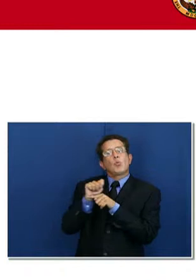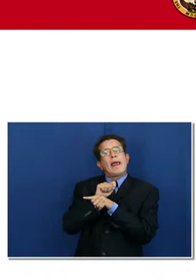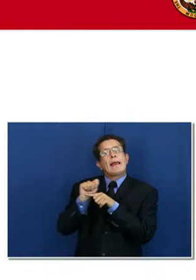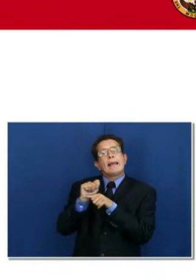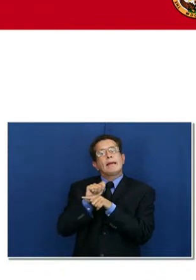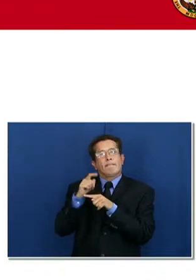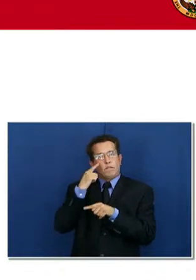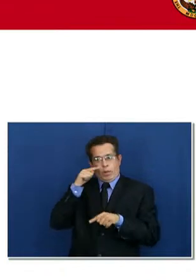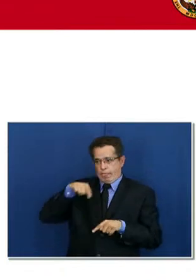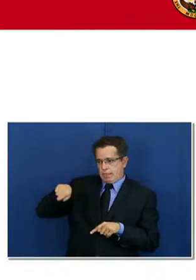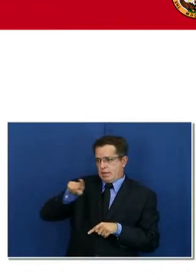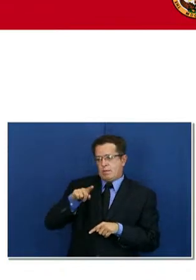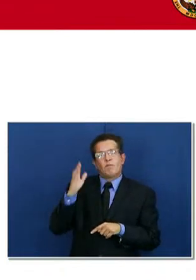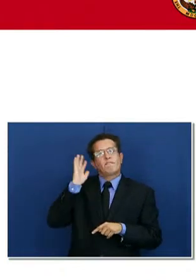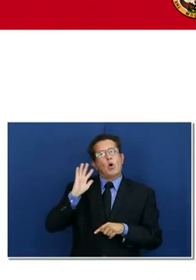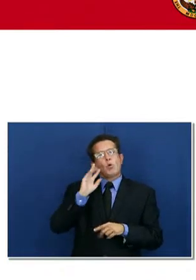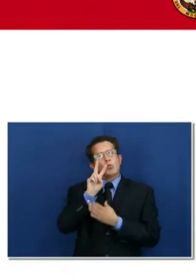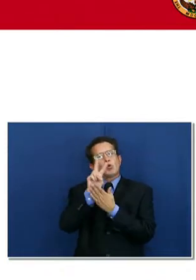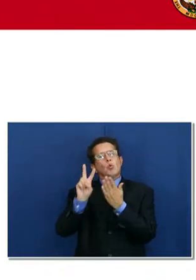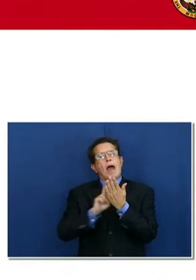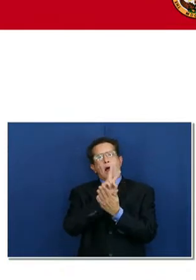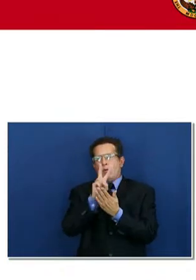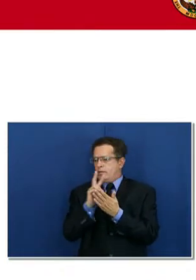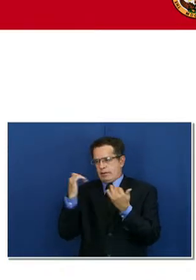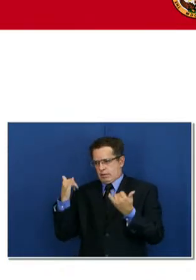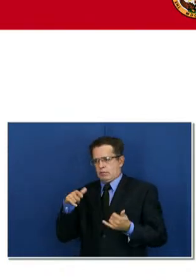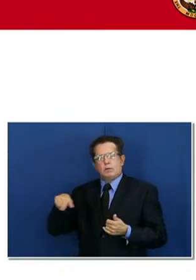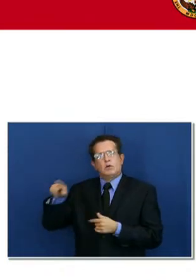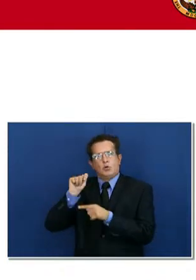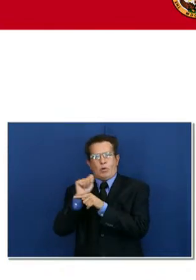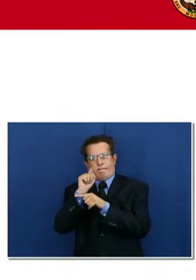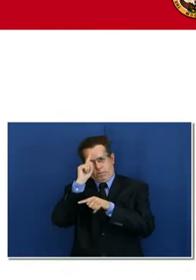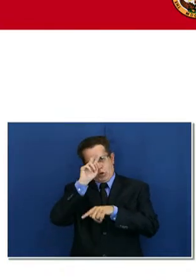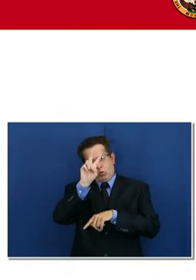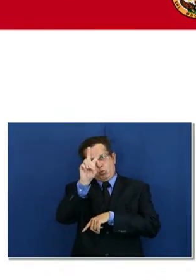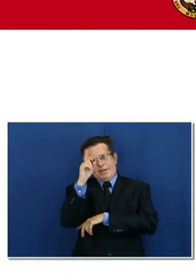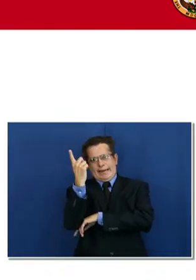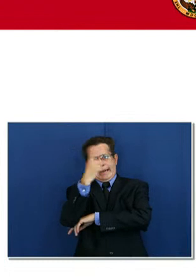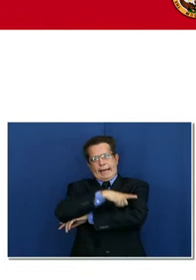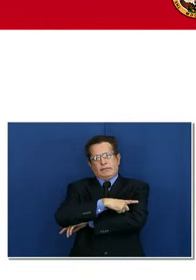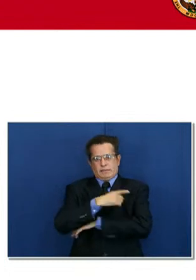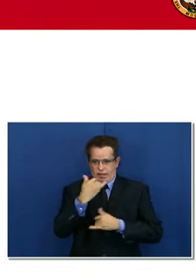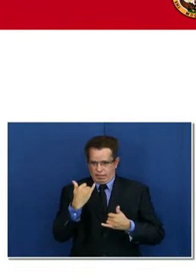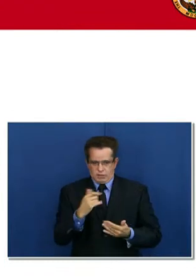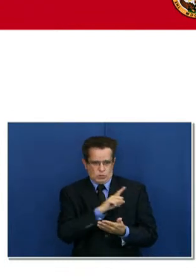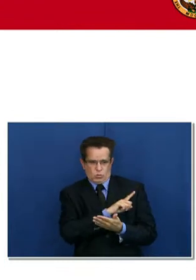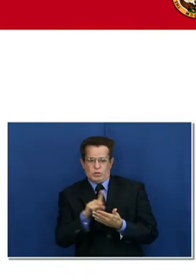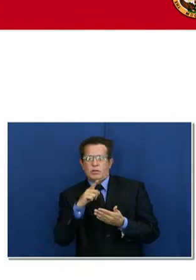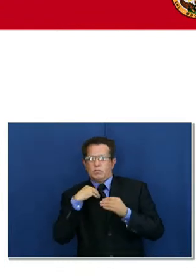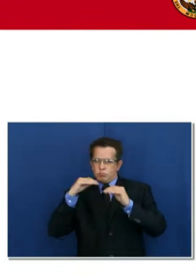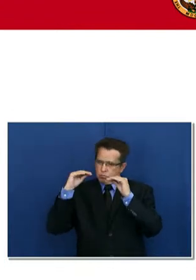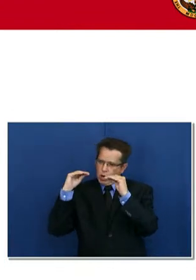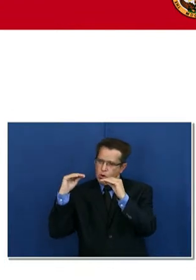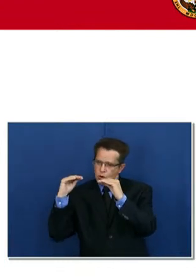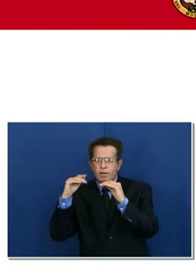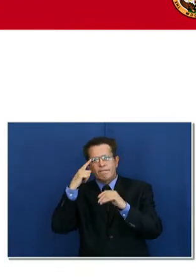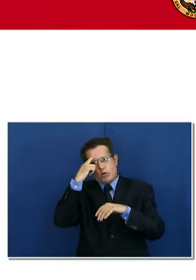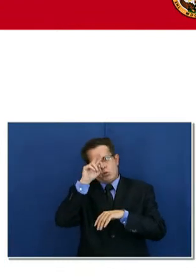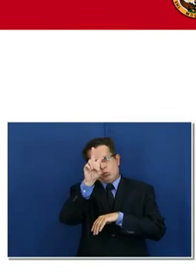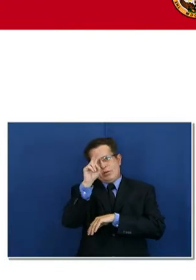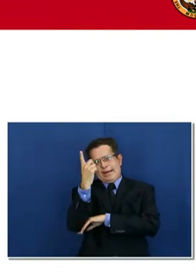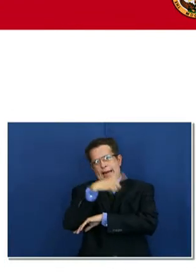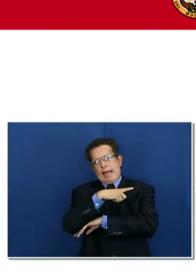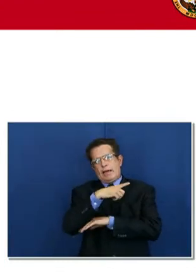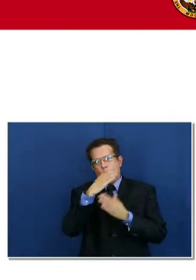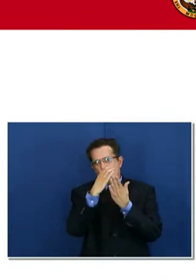1-day affair or a 2-hour affair. It's now a 2-day affair. Poll workers are currently this week being trained over a 2-day course